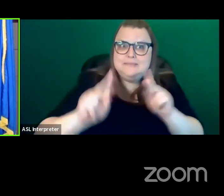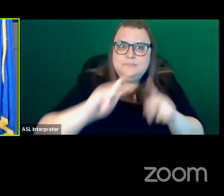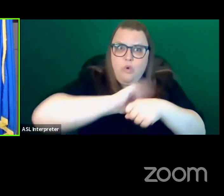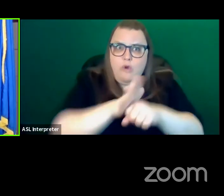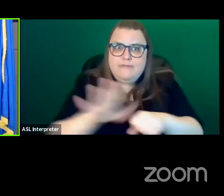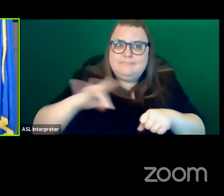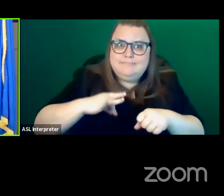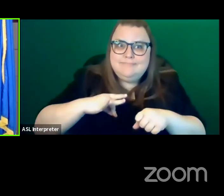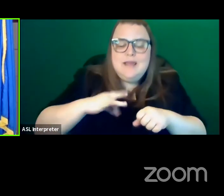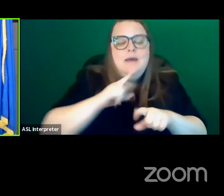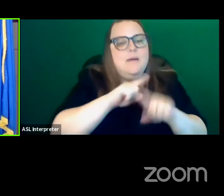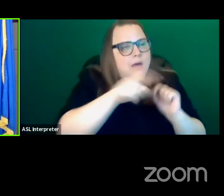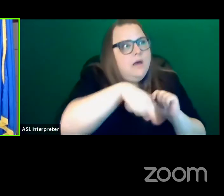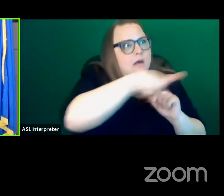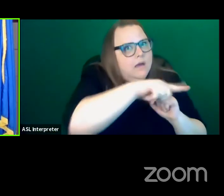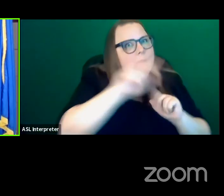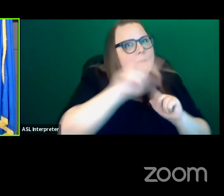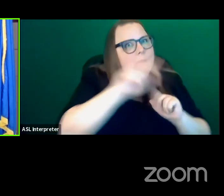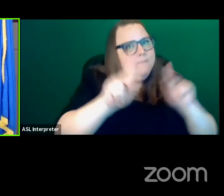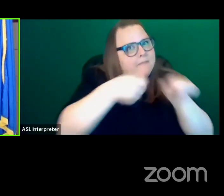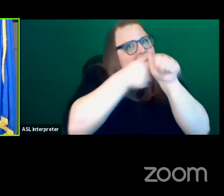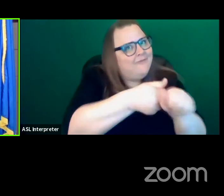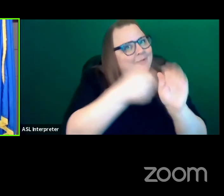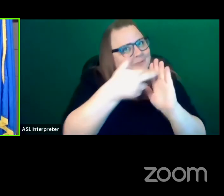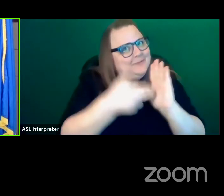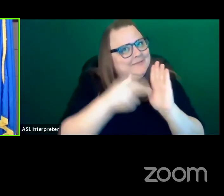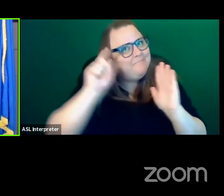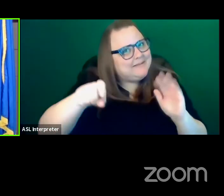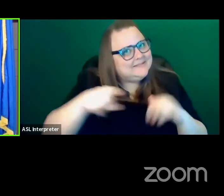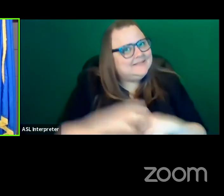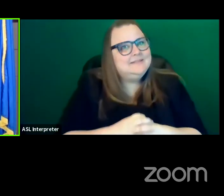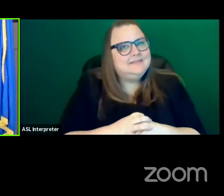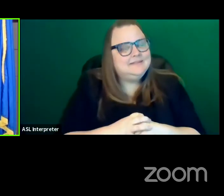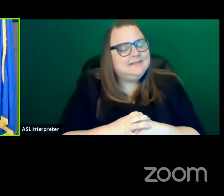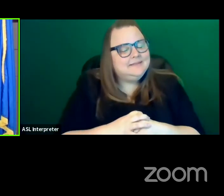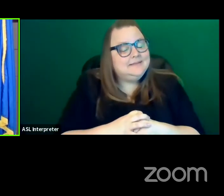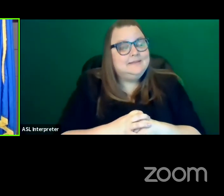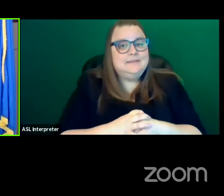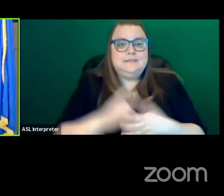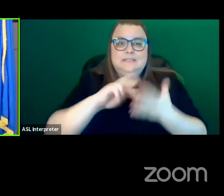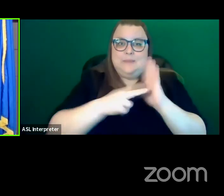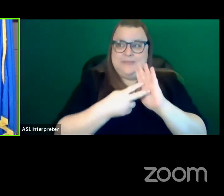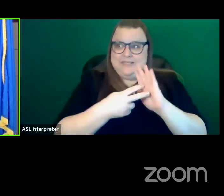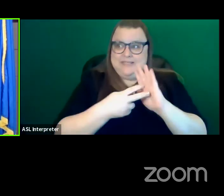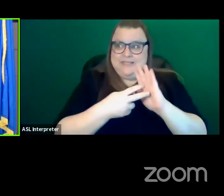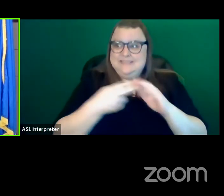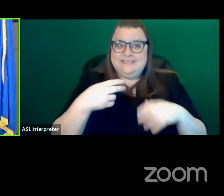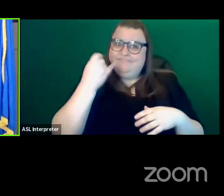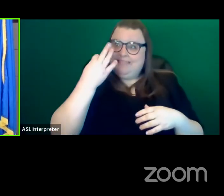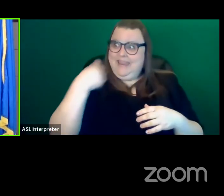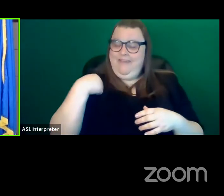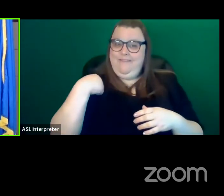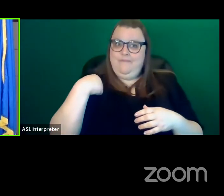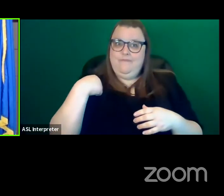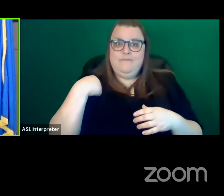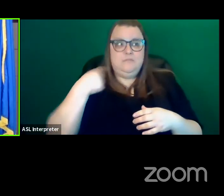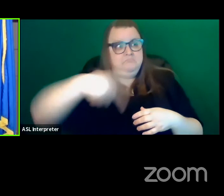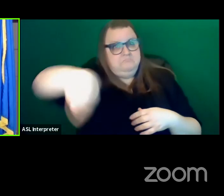with those orders are high. To summarize, if directives and mitigation measures were followed